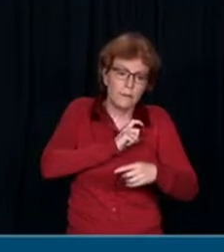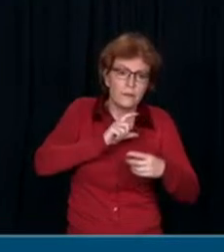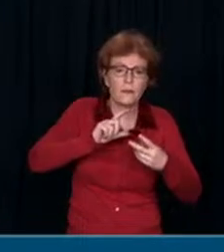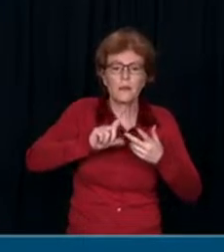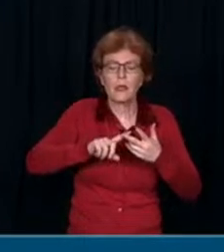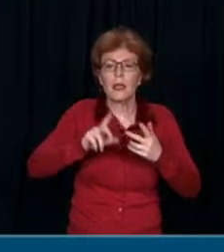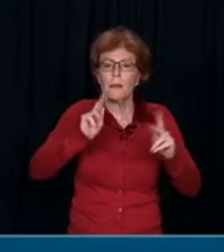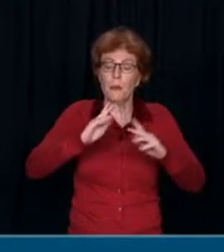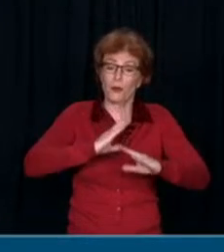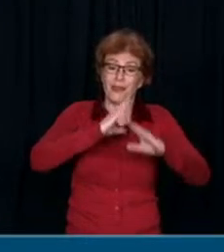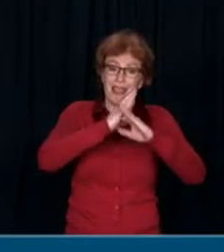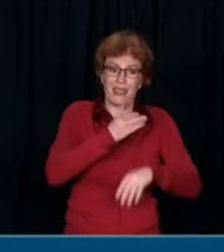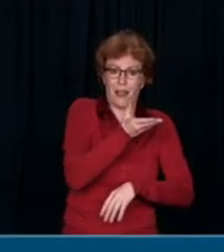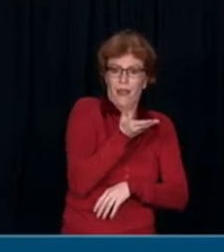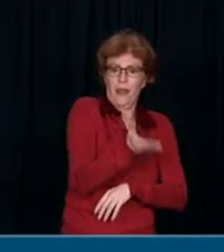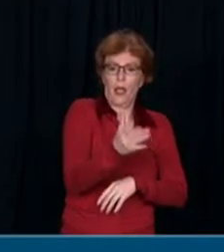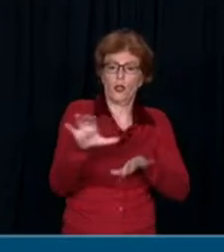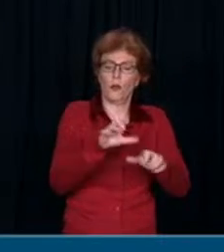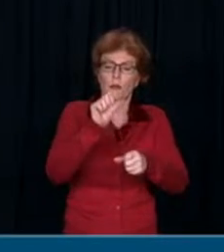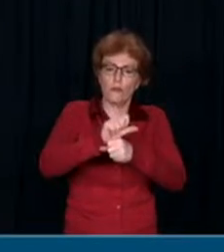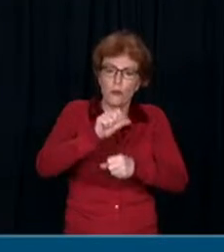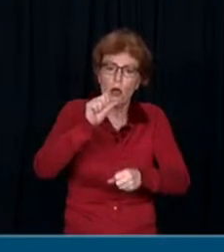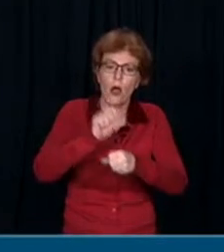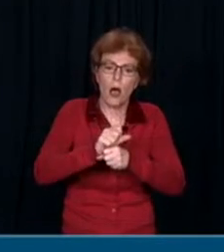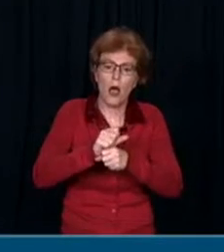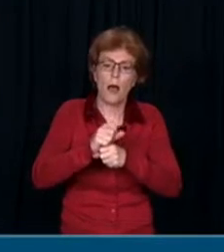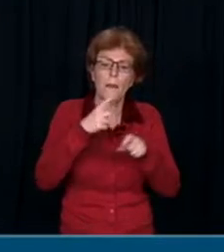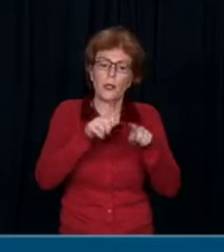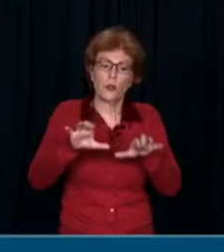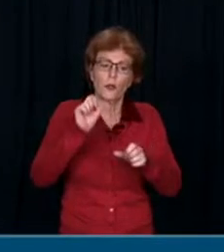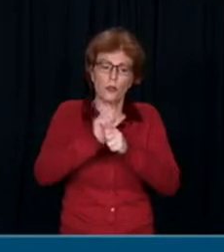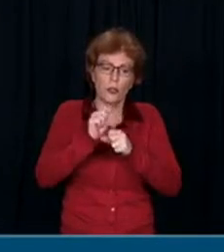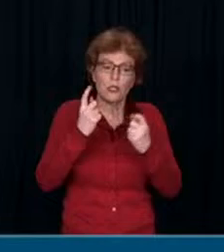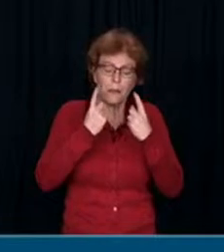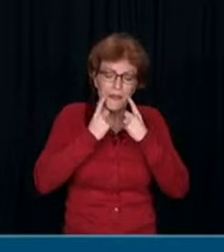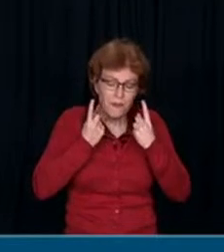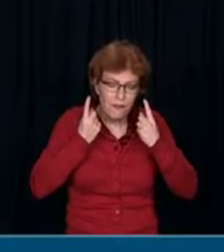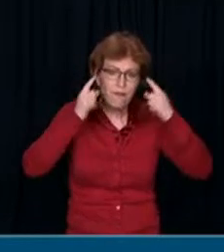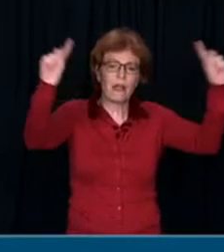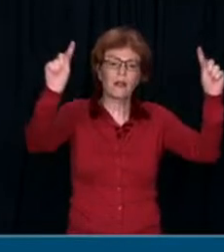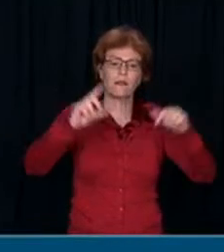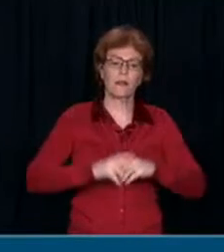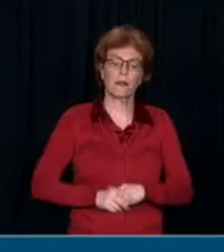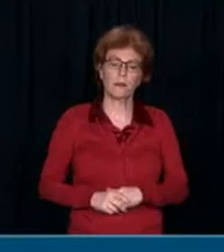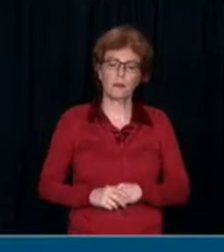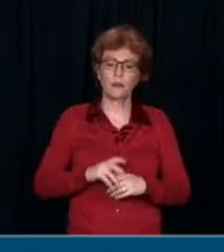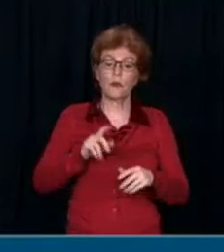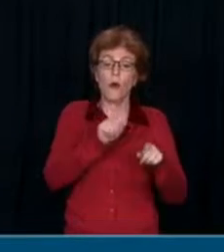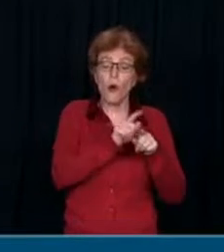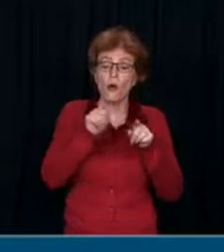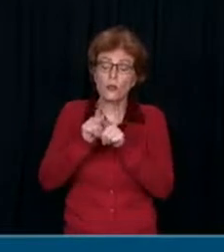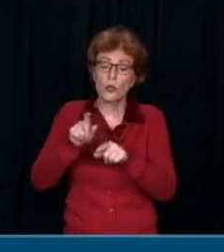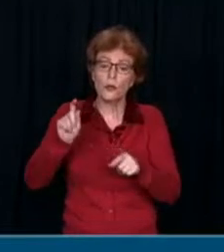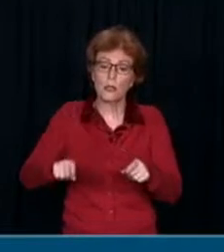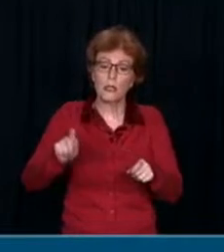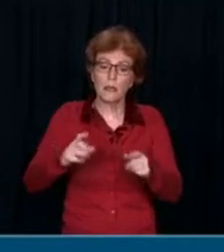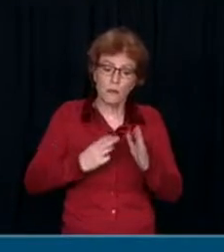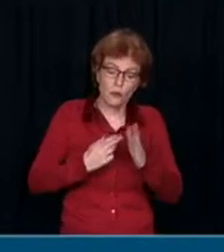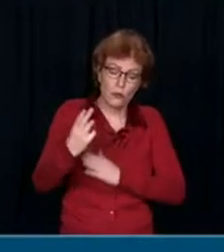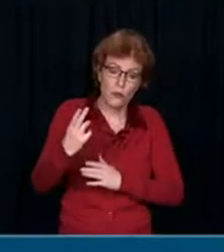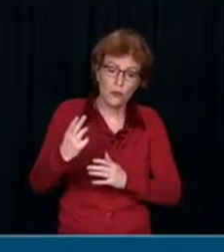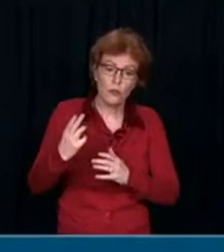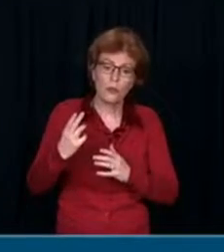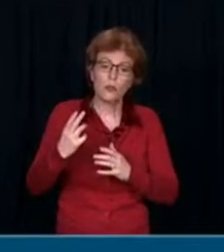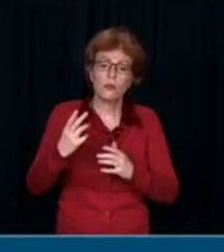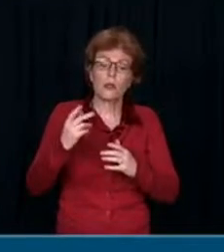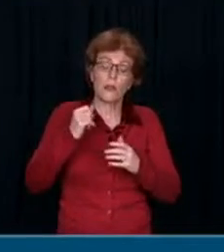border, so that they can do their job and they can do their job effectively. And we also need to make sure that